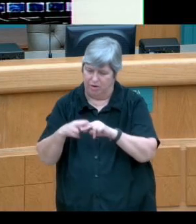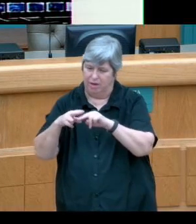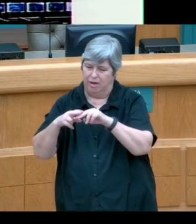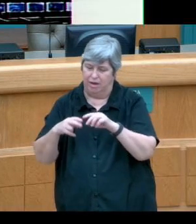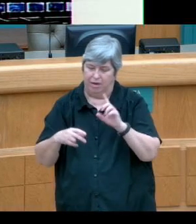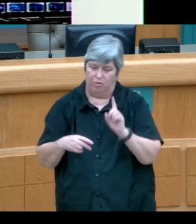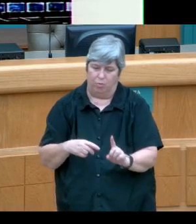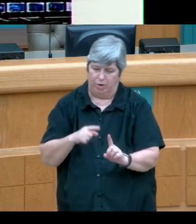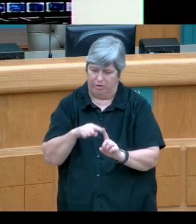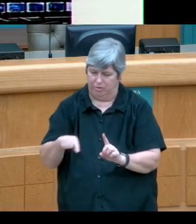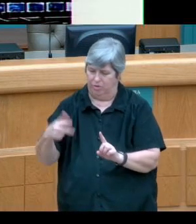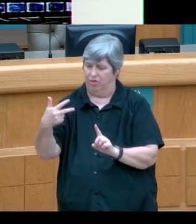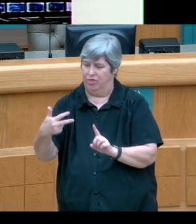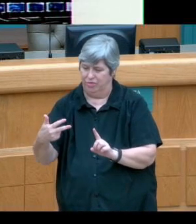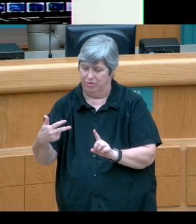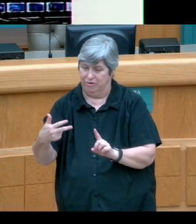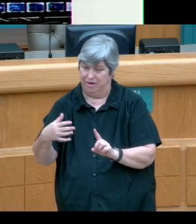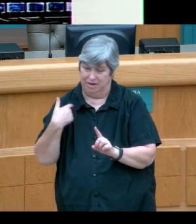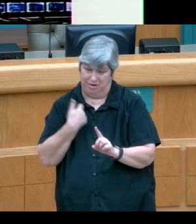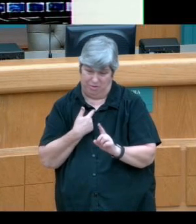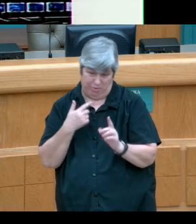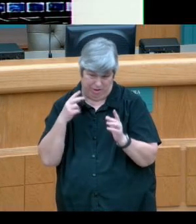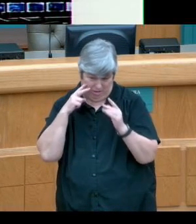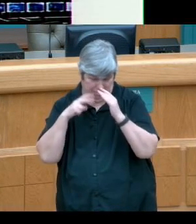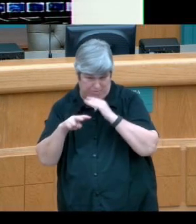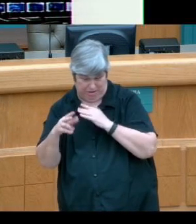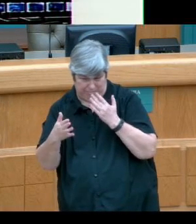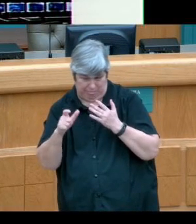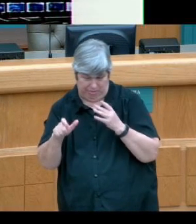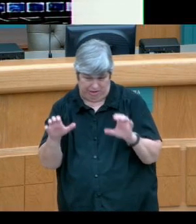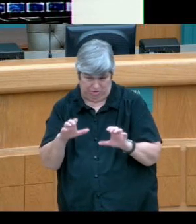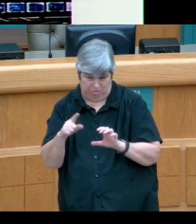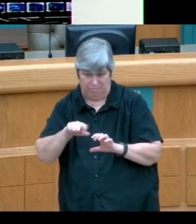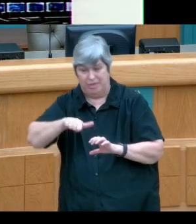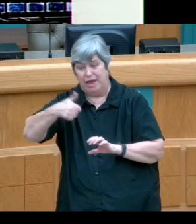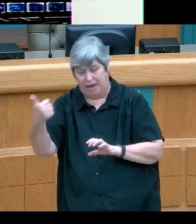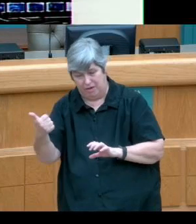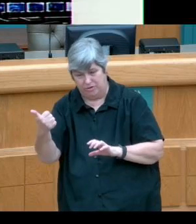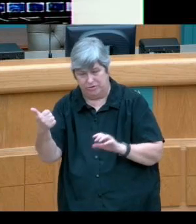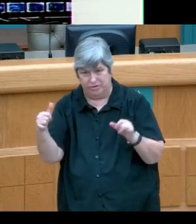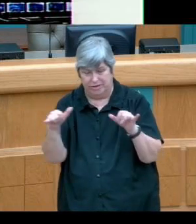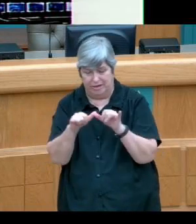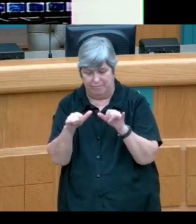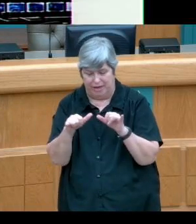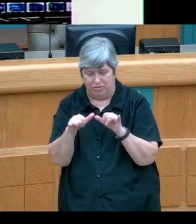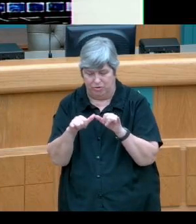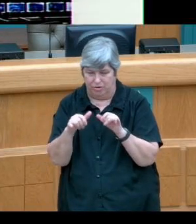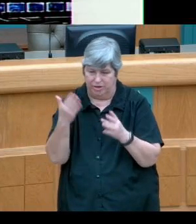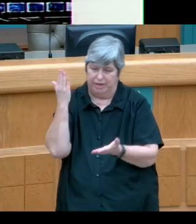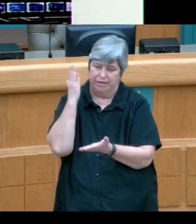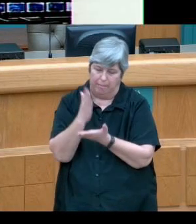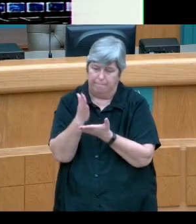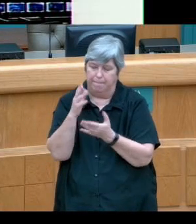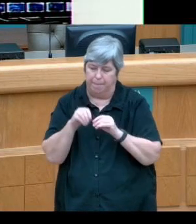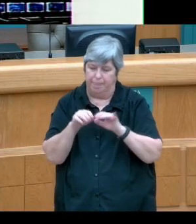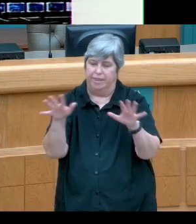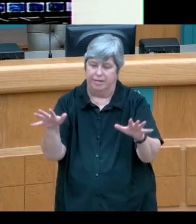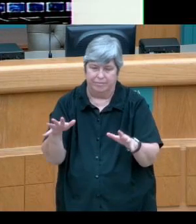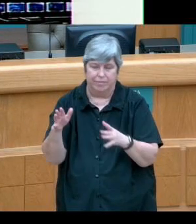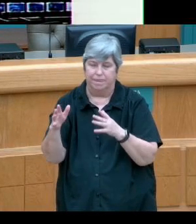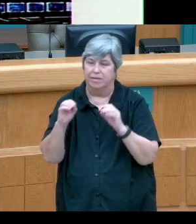1, and are we predicting that maybe we need to do something else to mitigate this, to stop